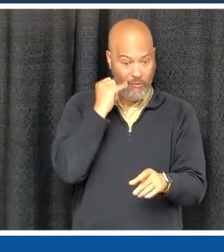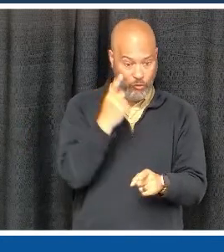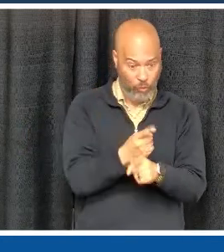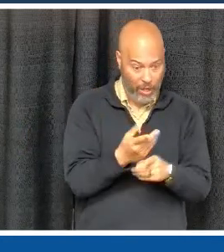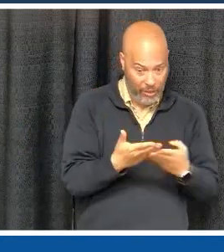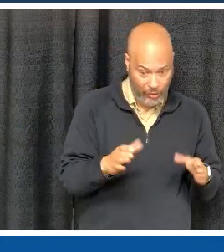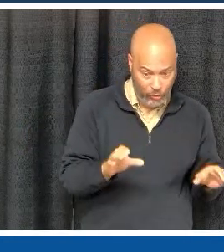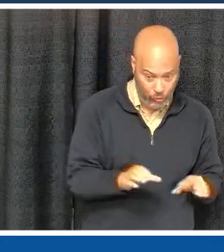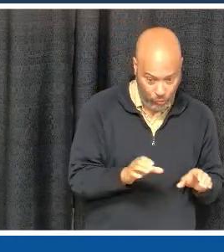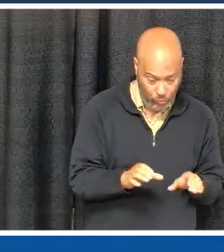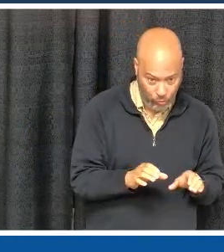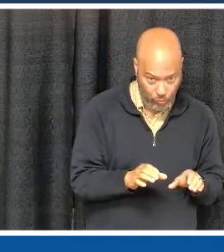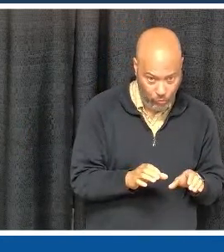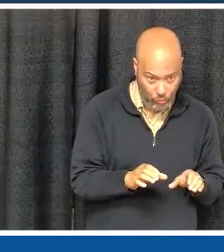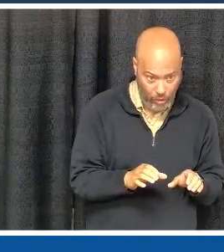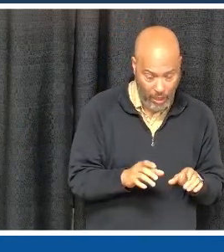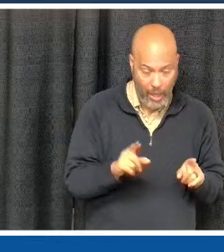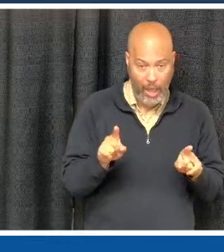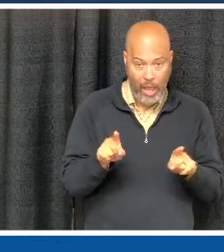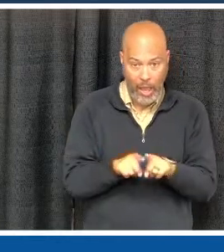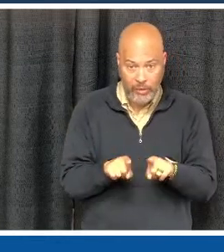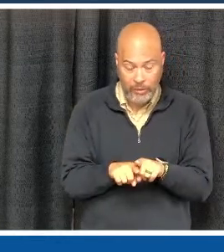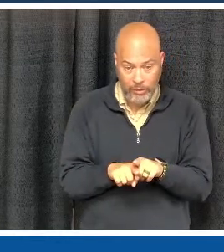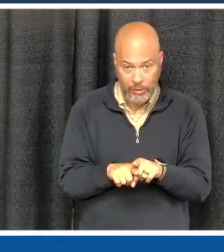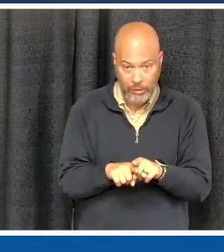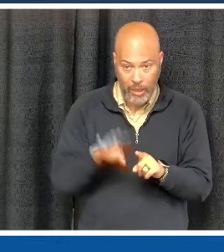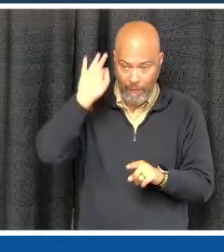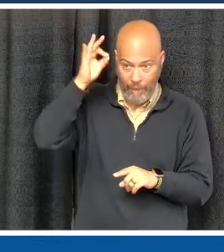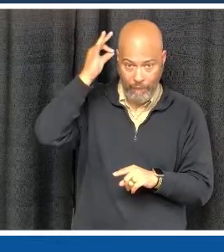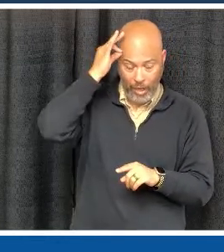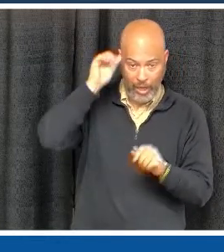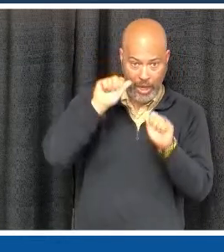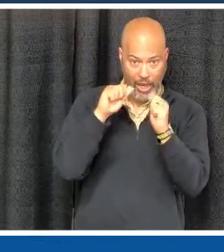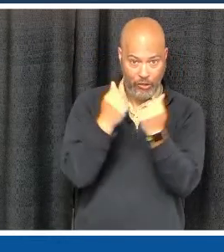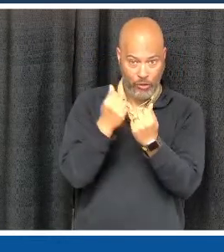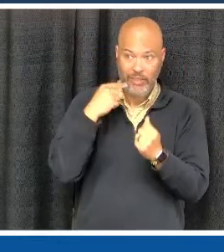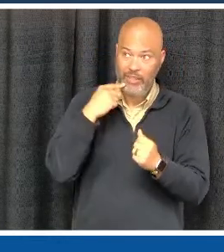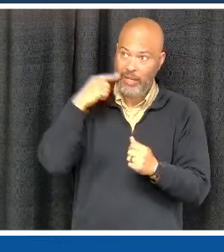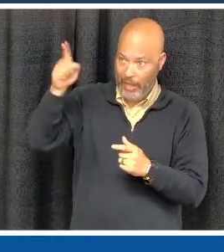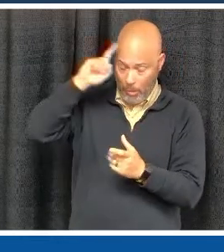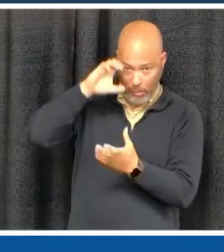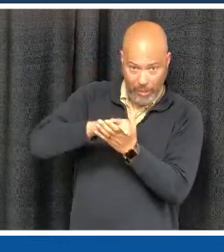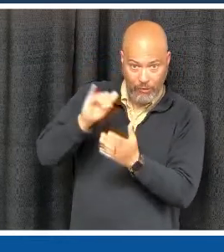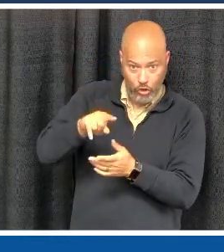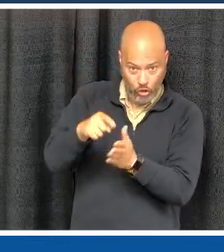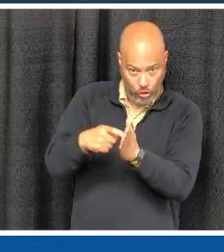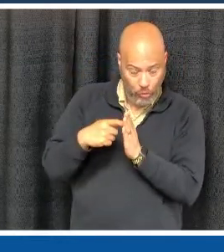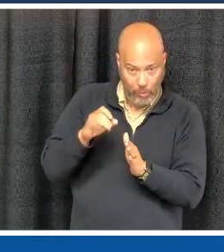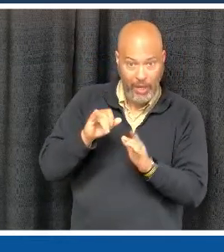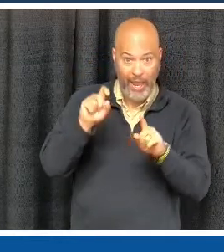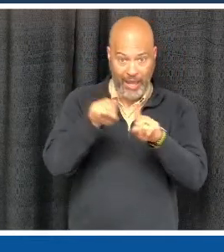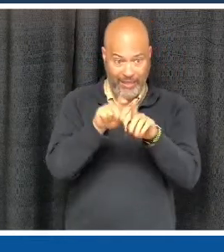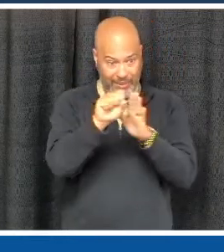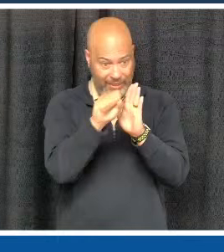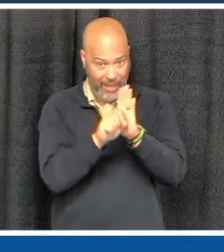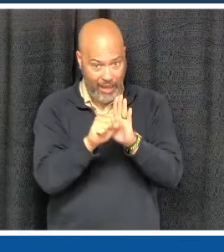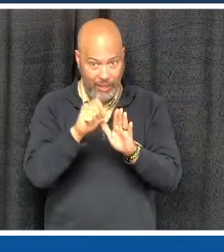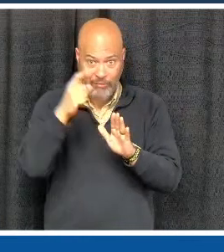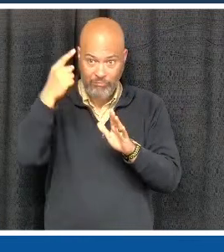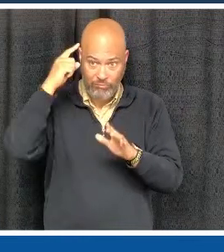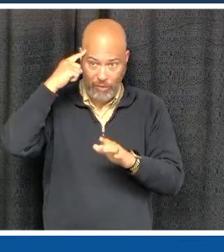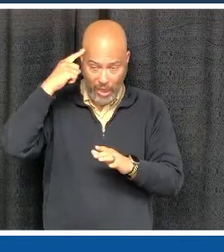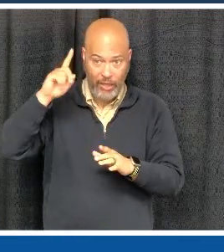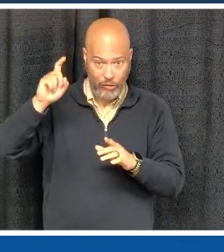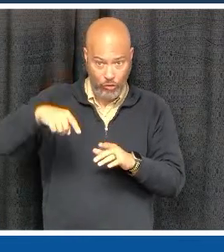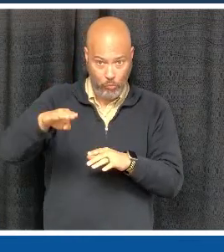do, as federal agencies seem to indicate they believe that it is, as state agencies seem to